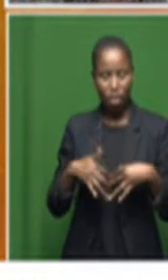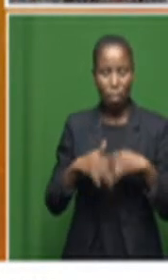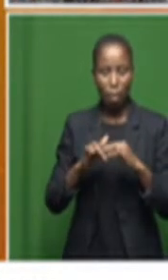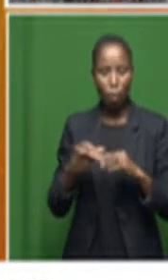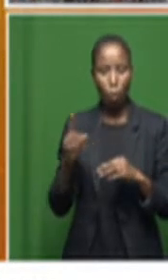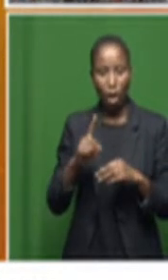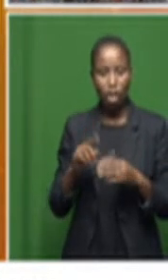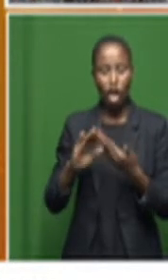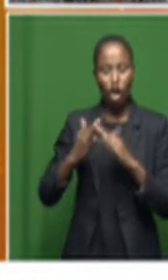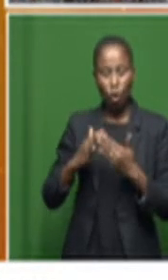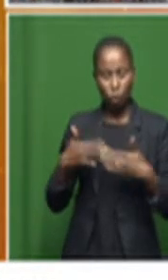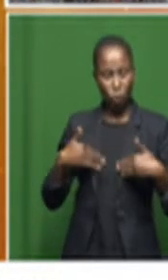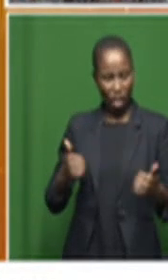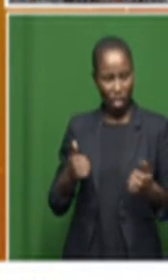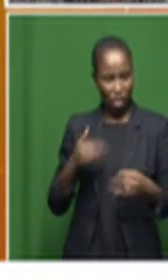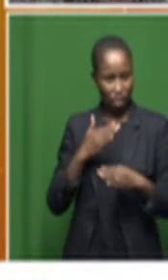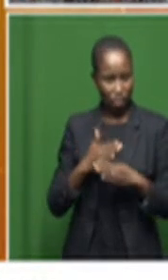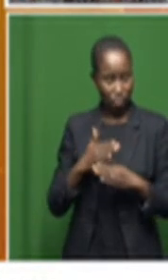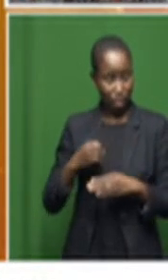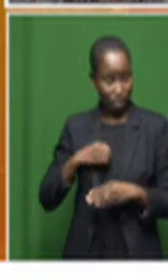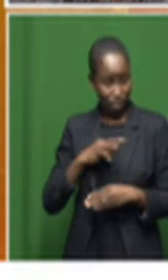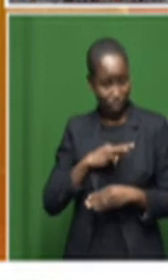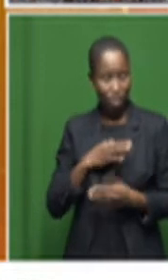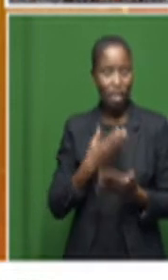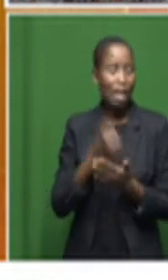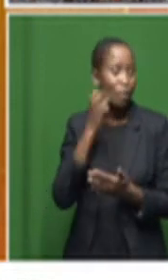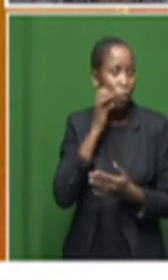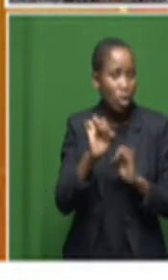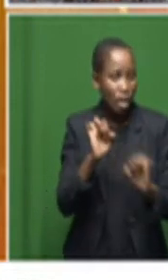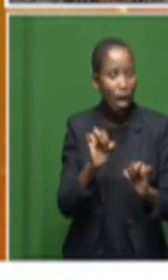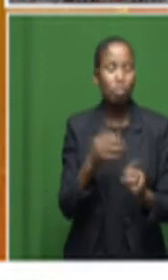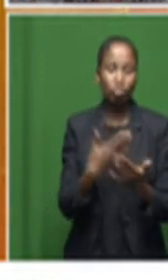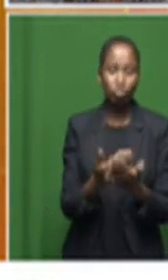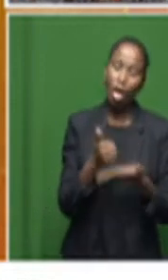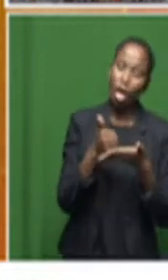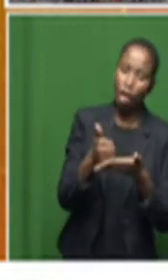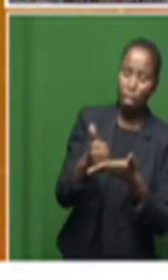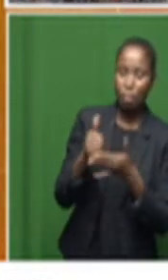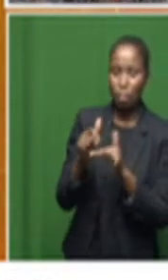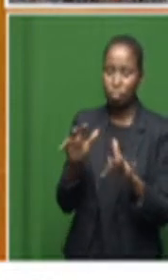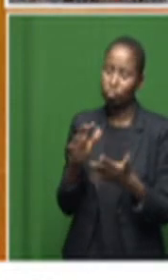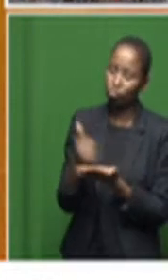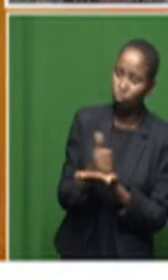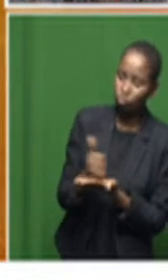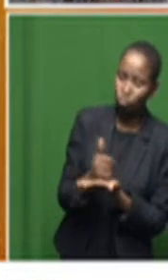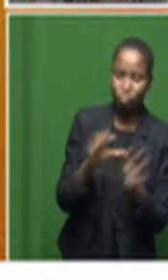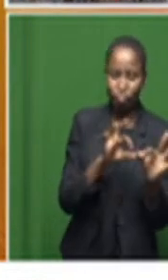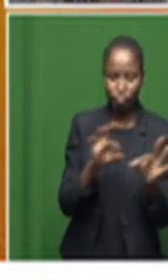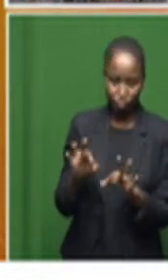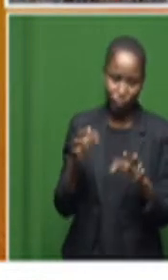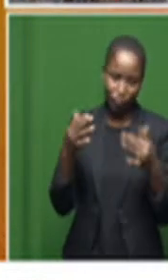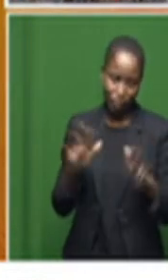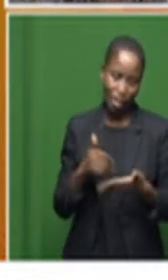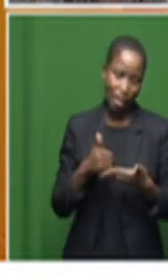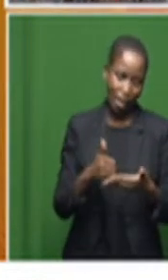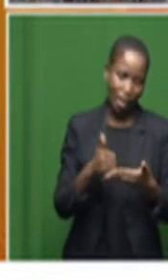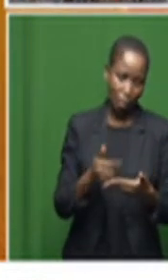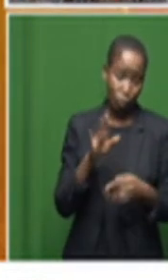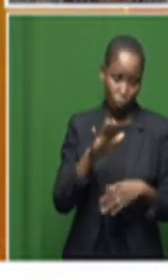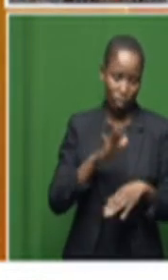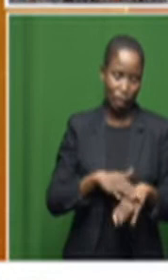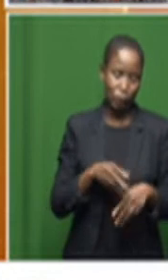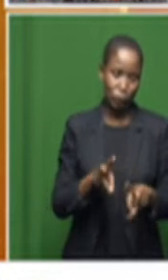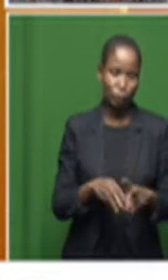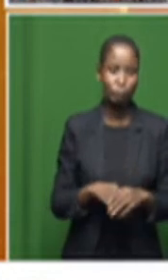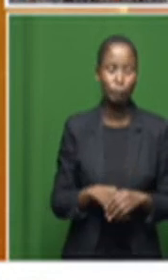existing community health workers with cell phones, and they were able to then do assisted registration at that